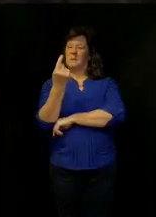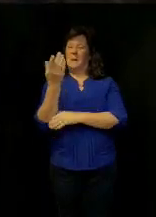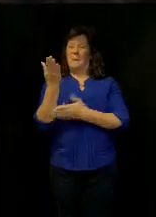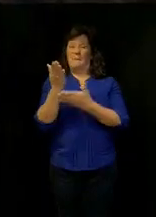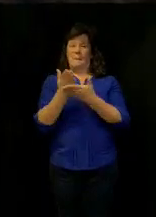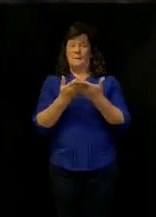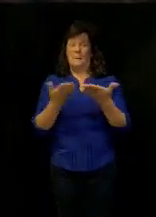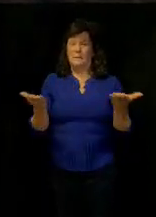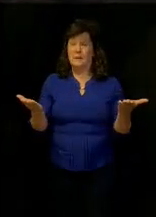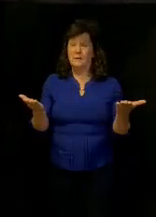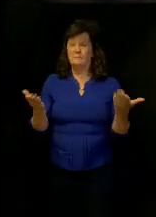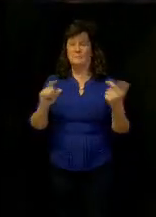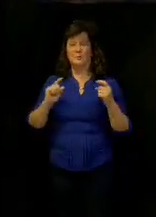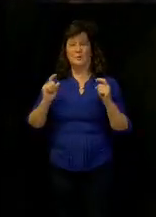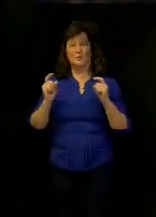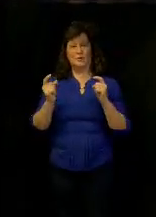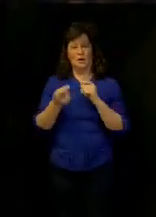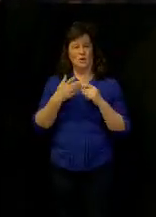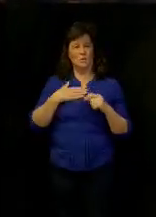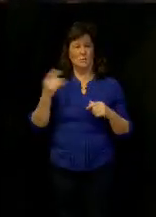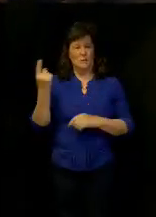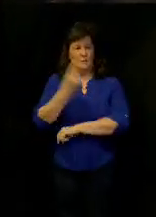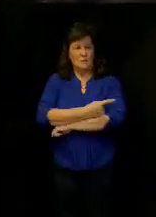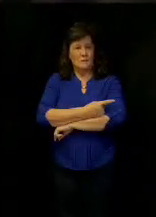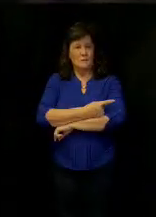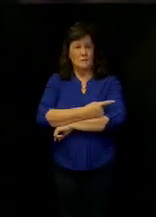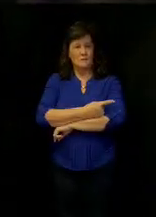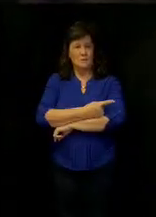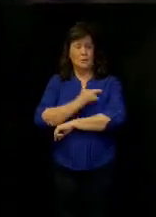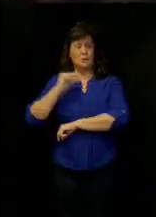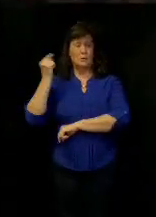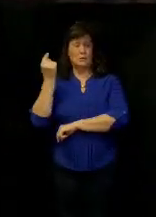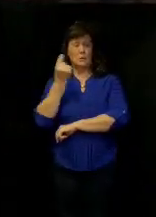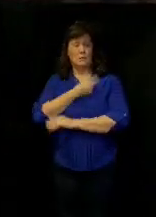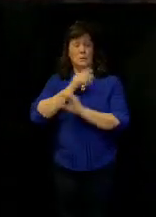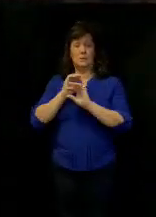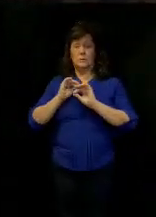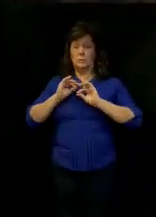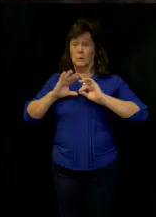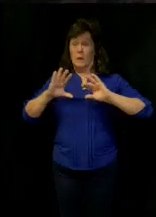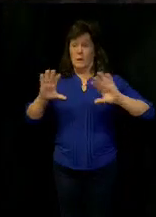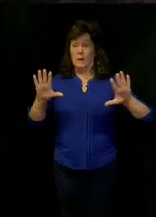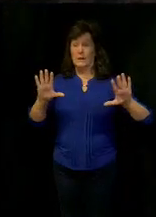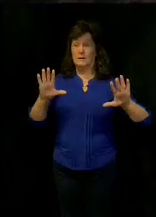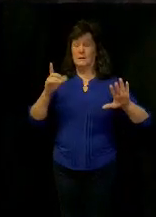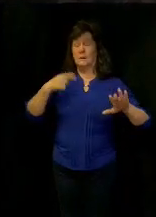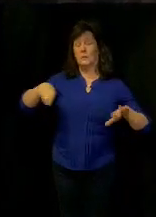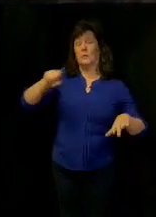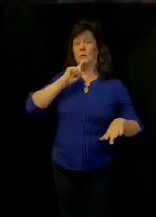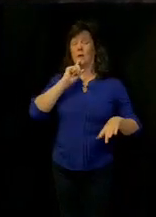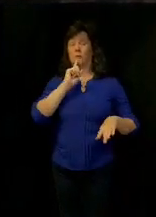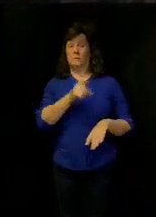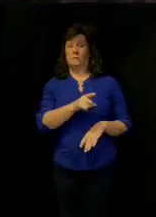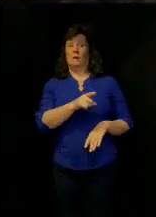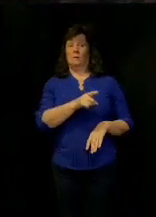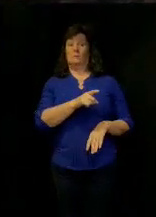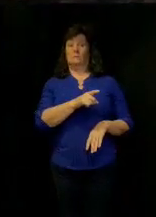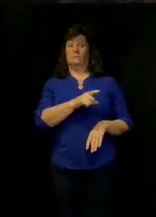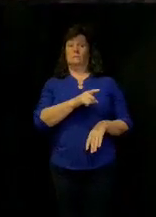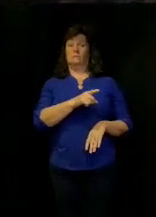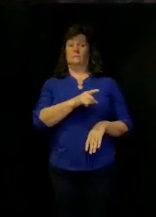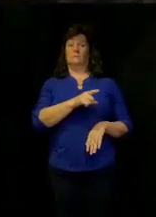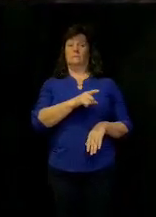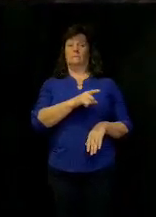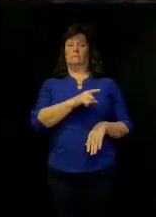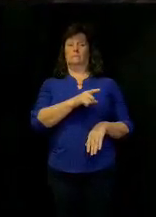this. You know, listen, grace is released as we respond. And we're going to provide space today for